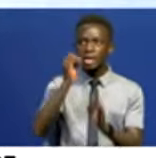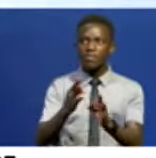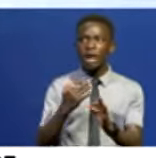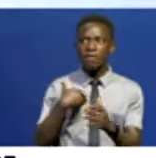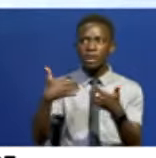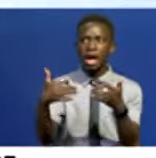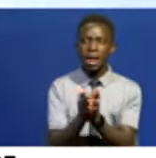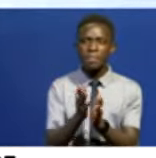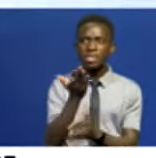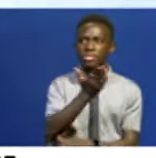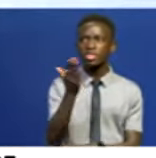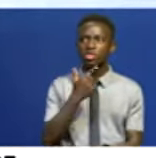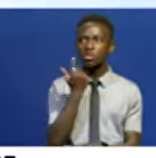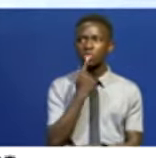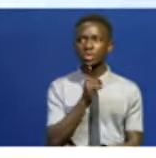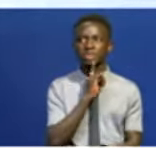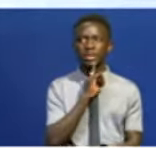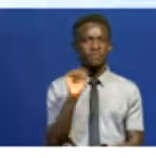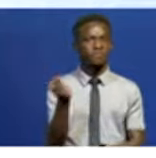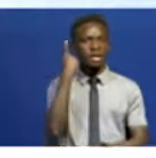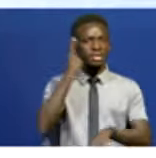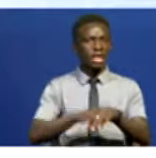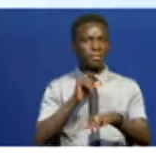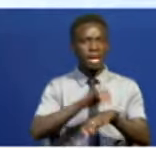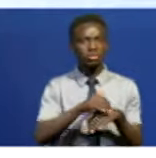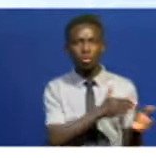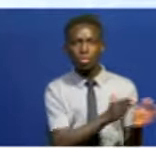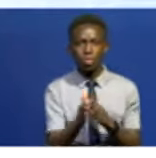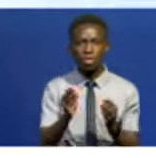say for the first time they've gotten an opportunity to supply.